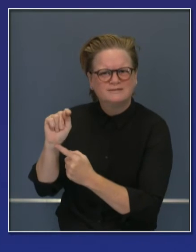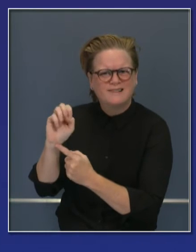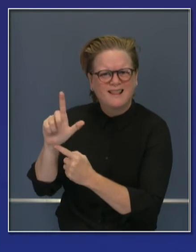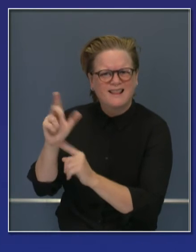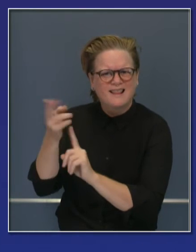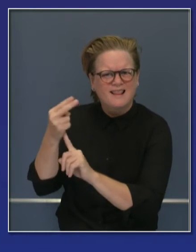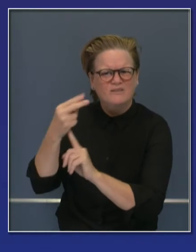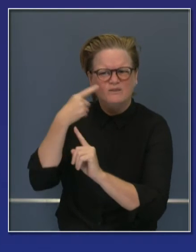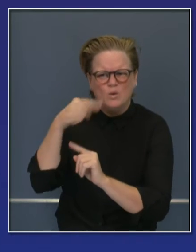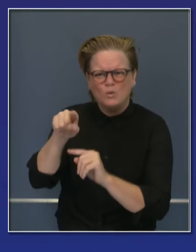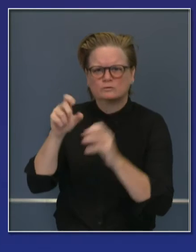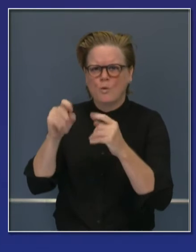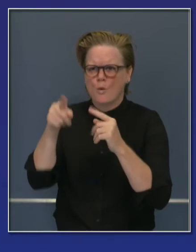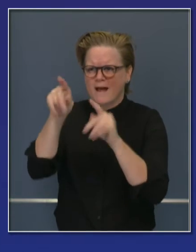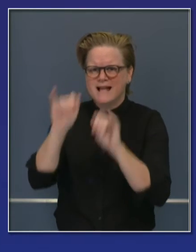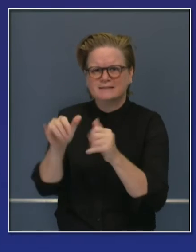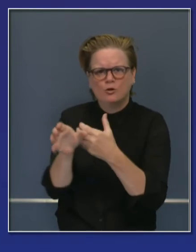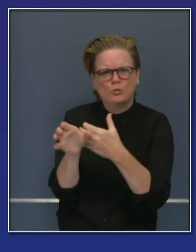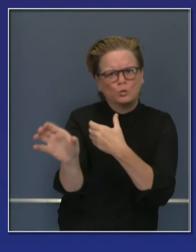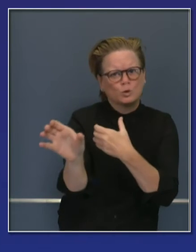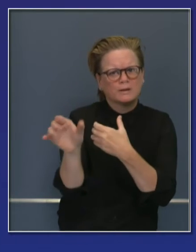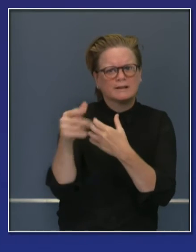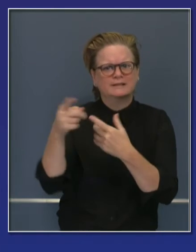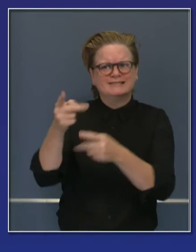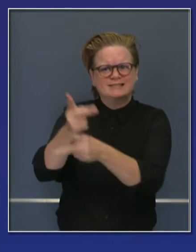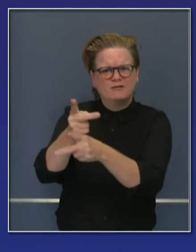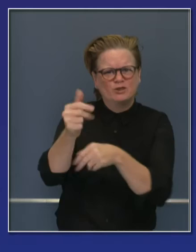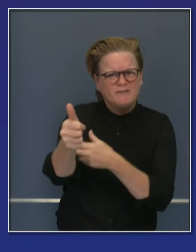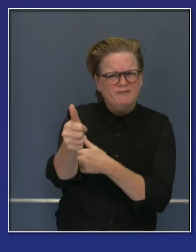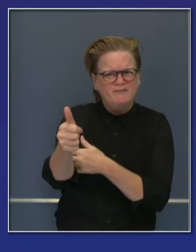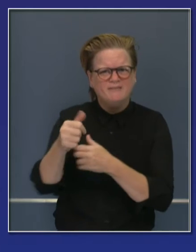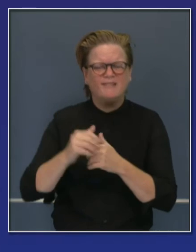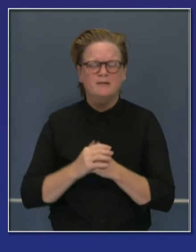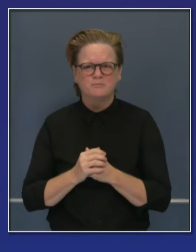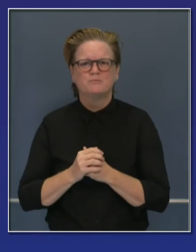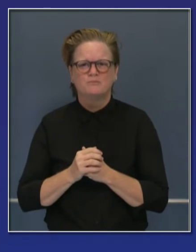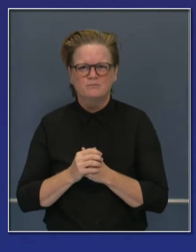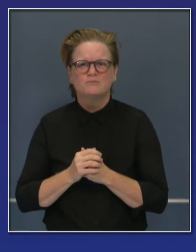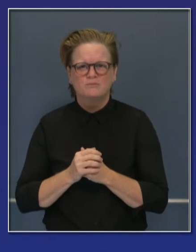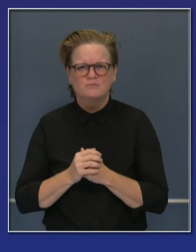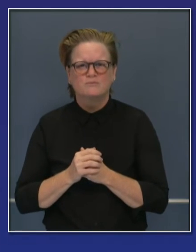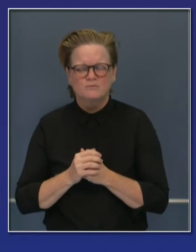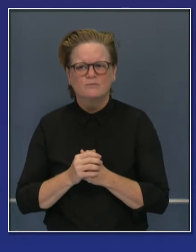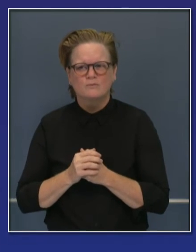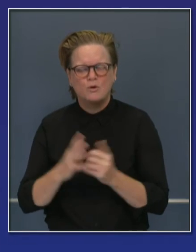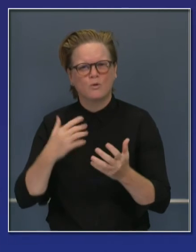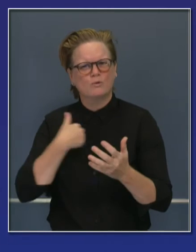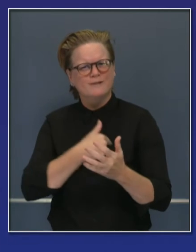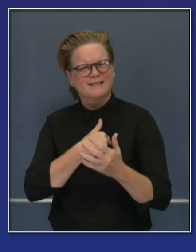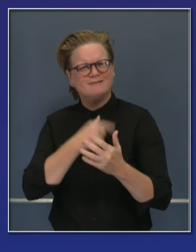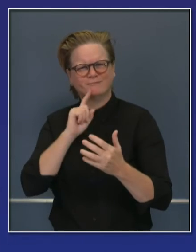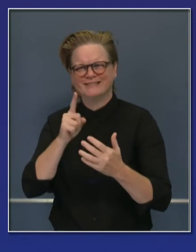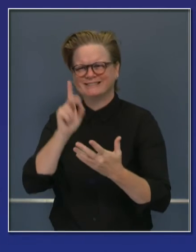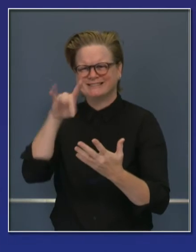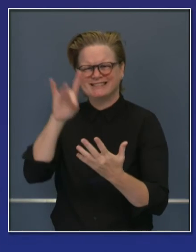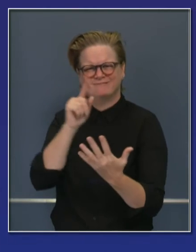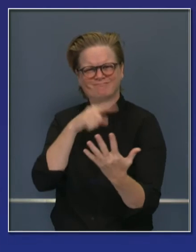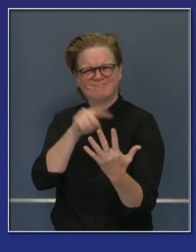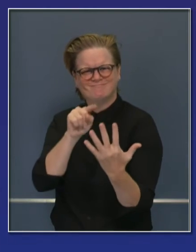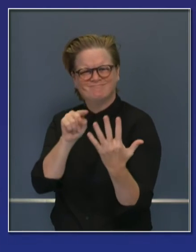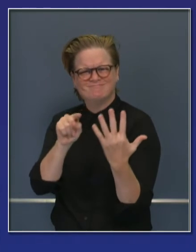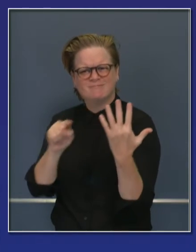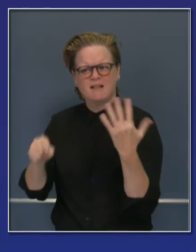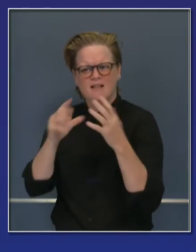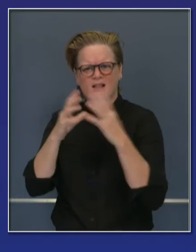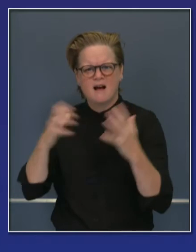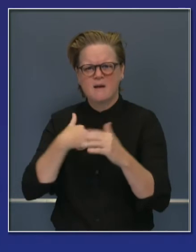minus 95% of people that are testing positive, that report in the local health officers,